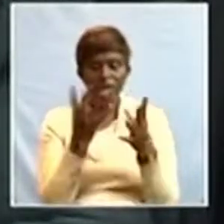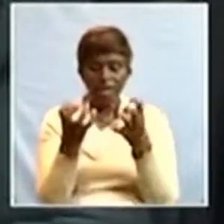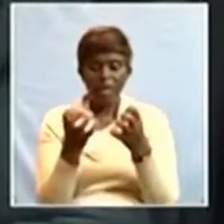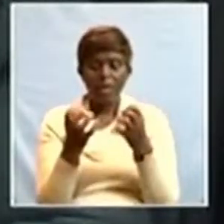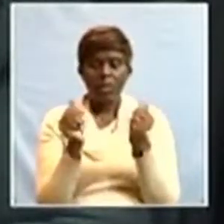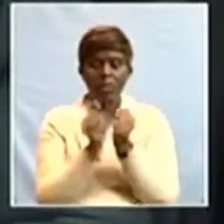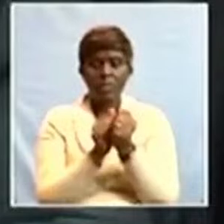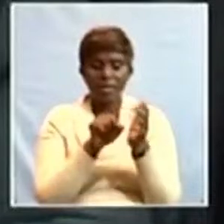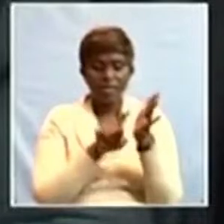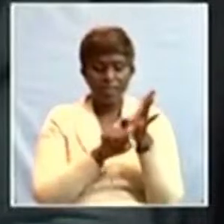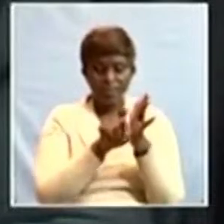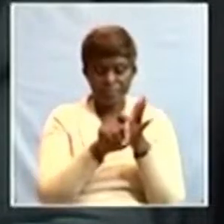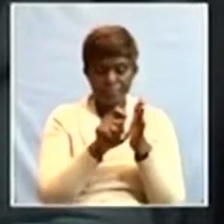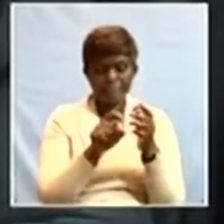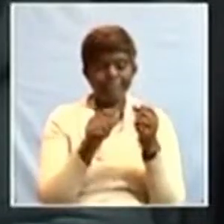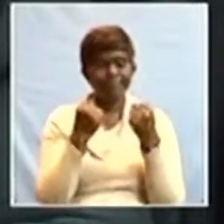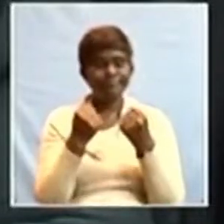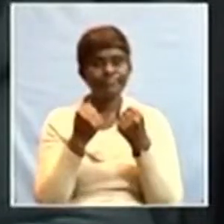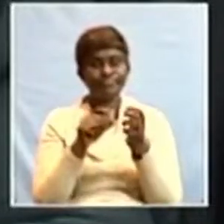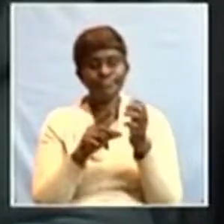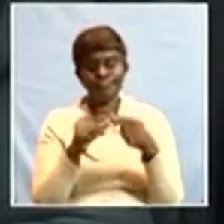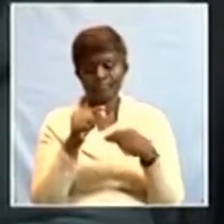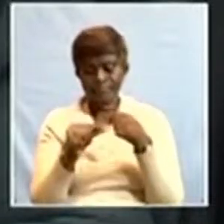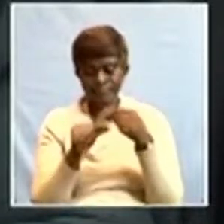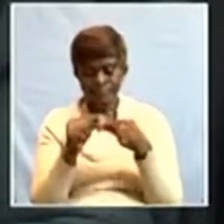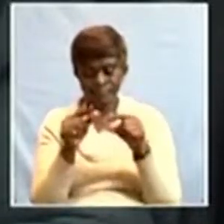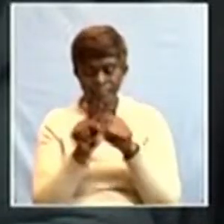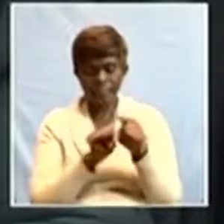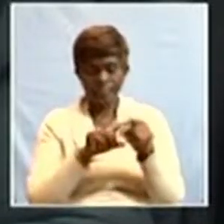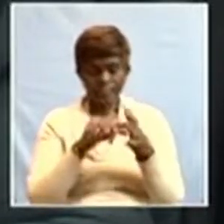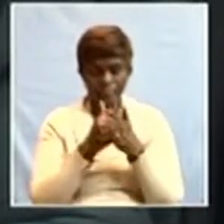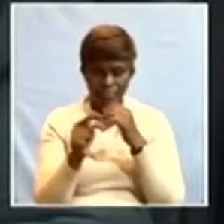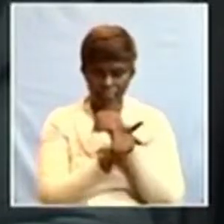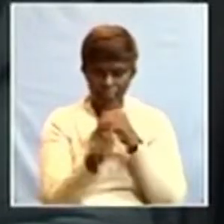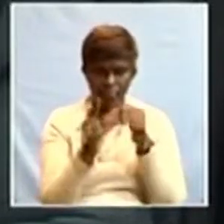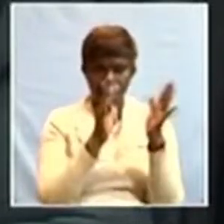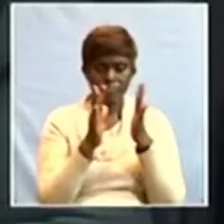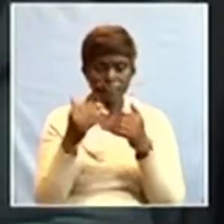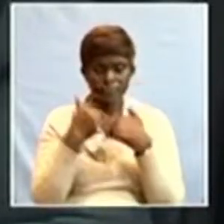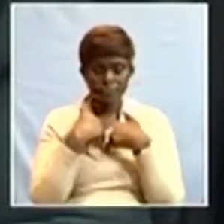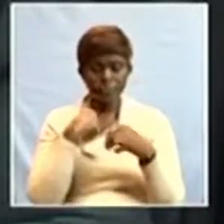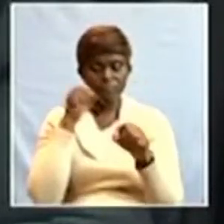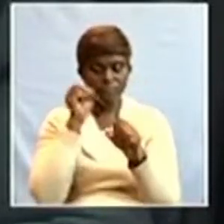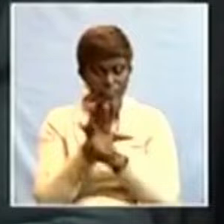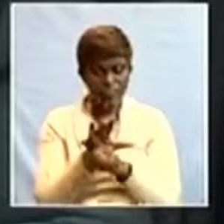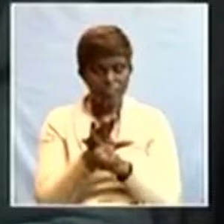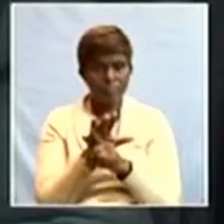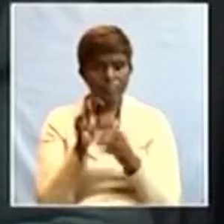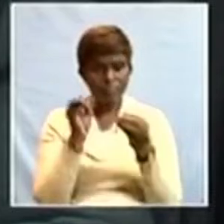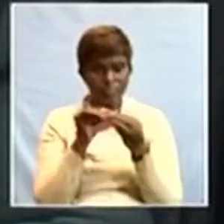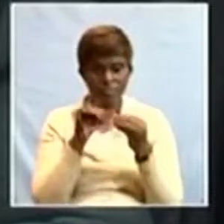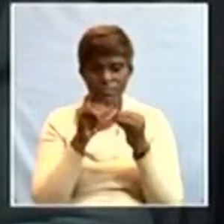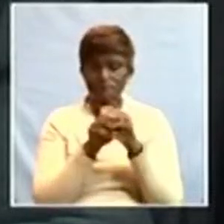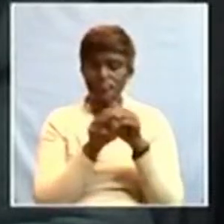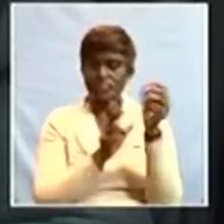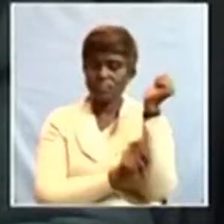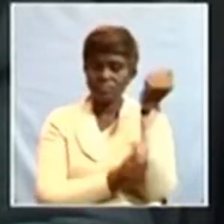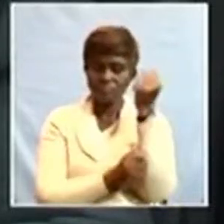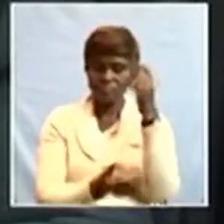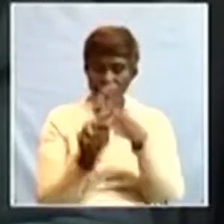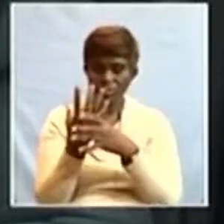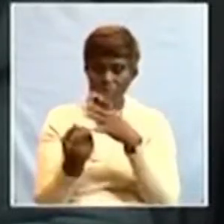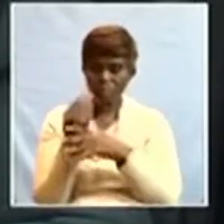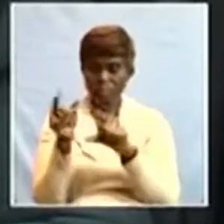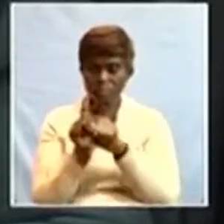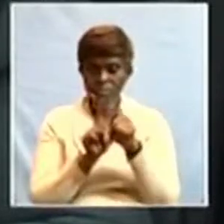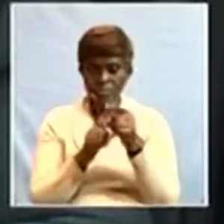pest resistant seed, and how this initiative has impacted on crop yield and the